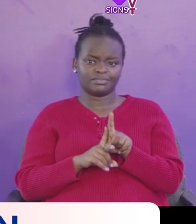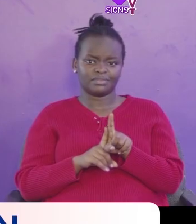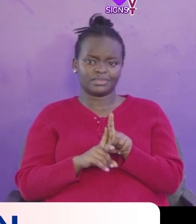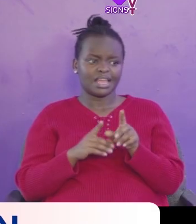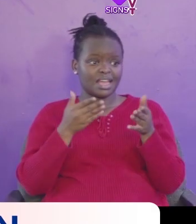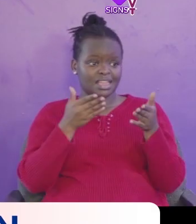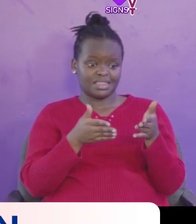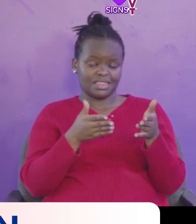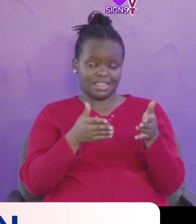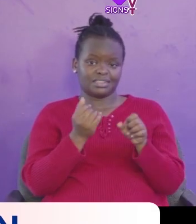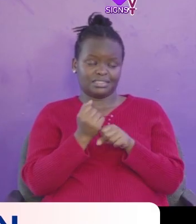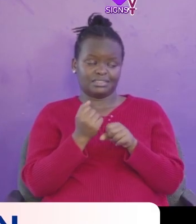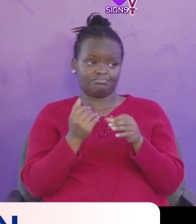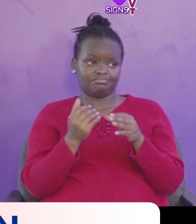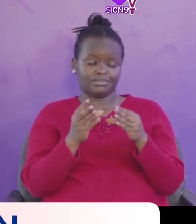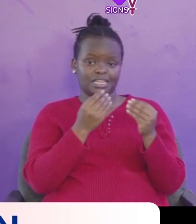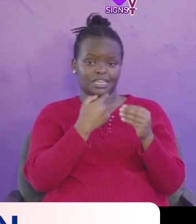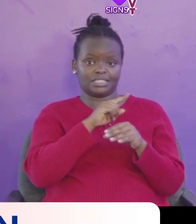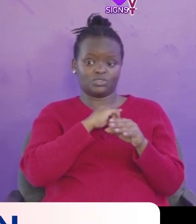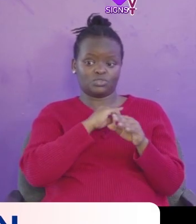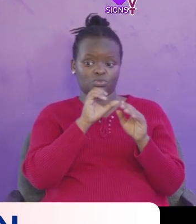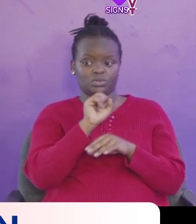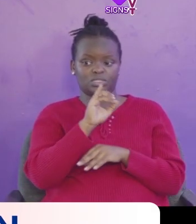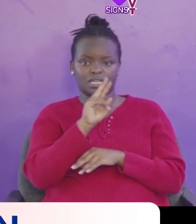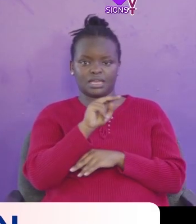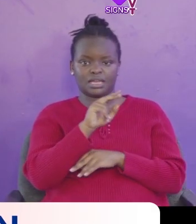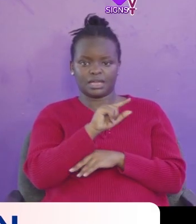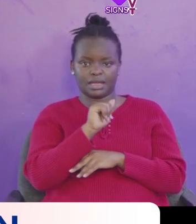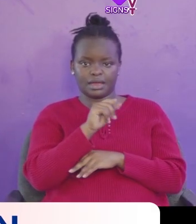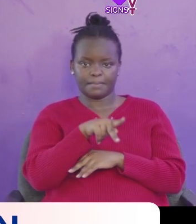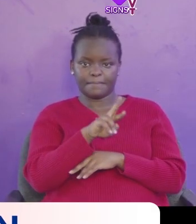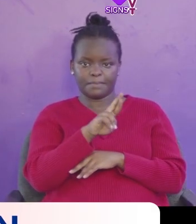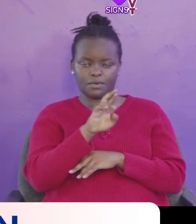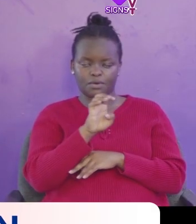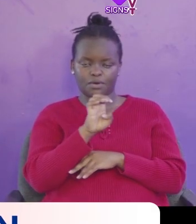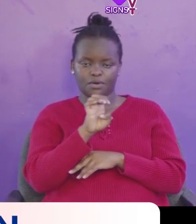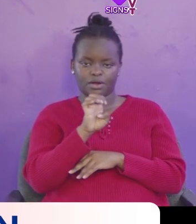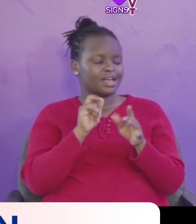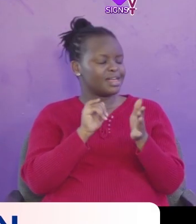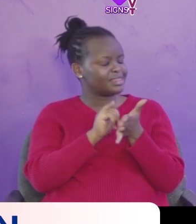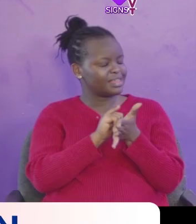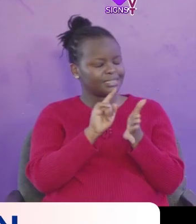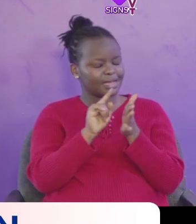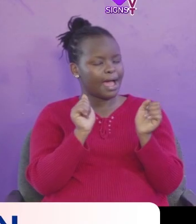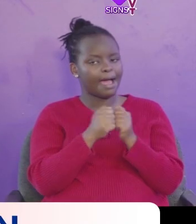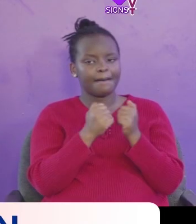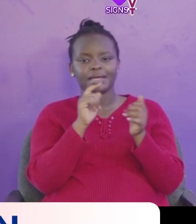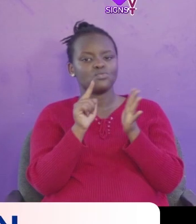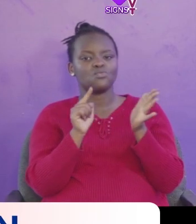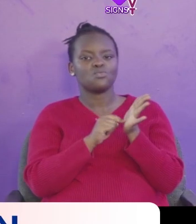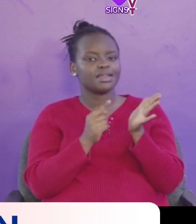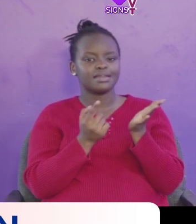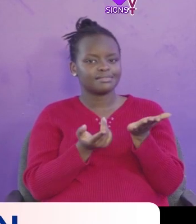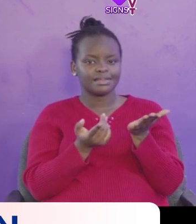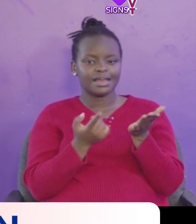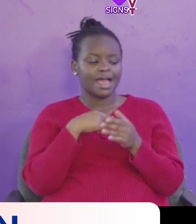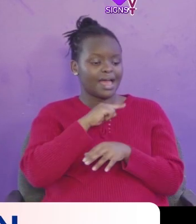Singapore. But when will that take place? You know, sisi pia ndio tunachafua